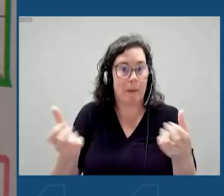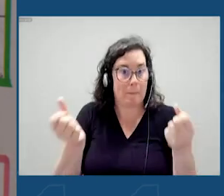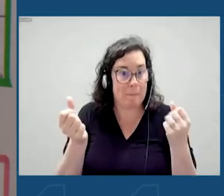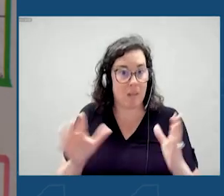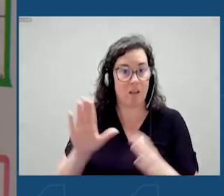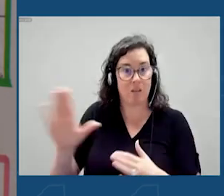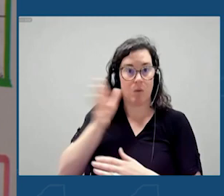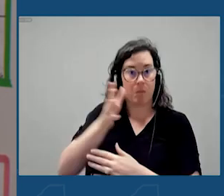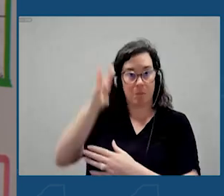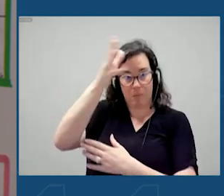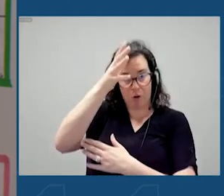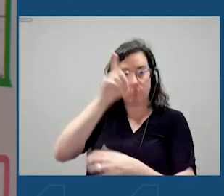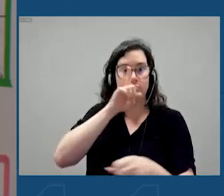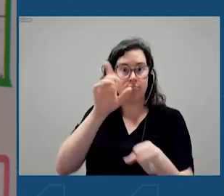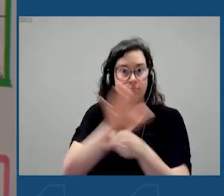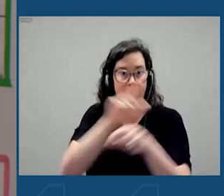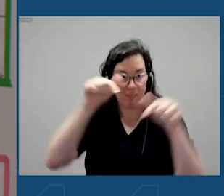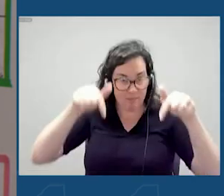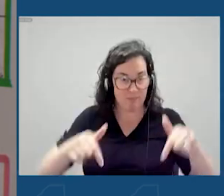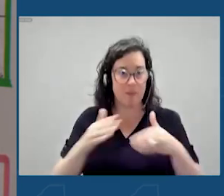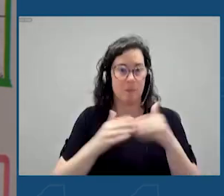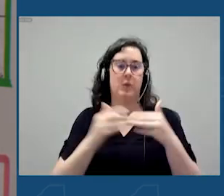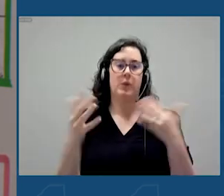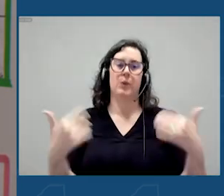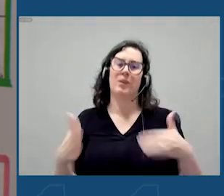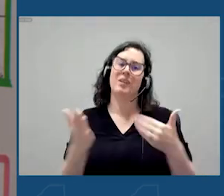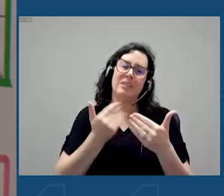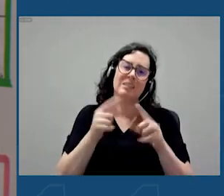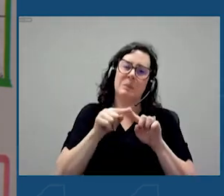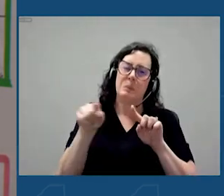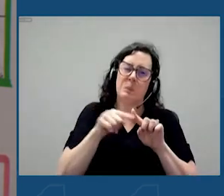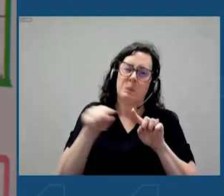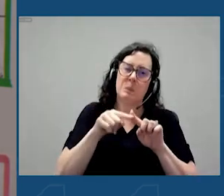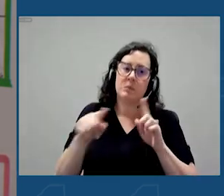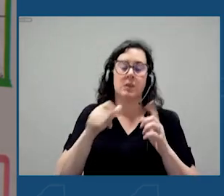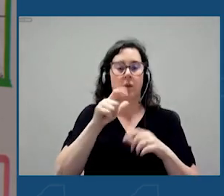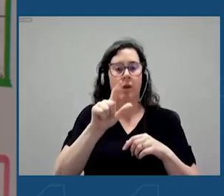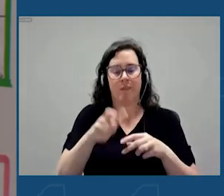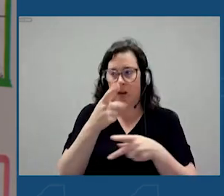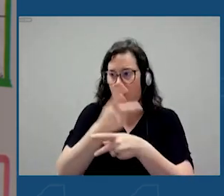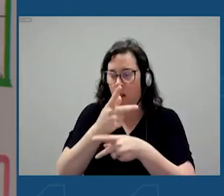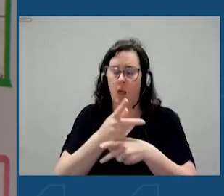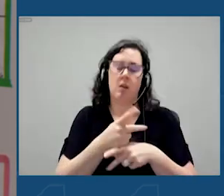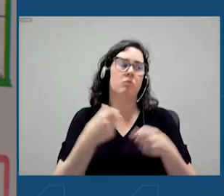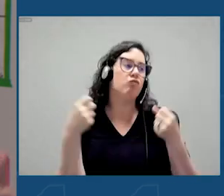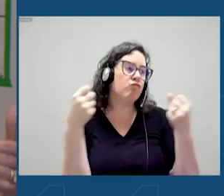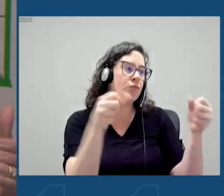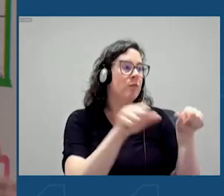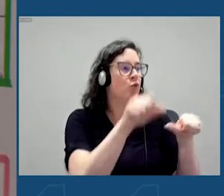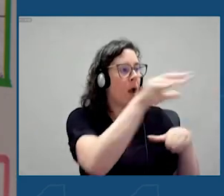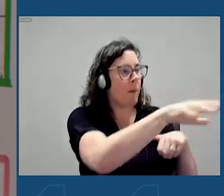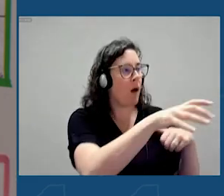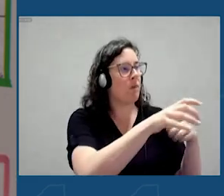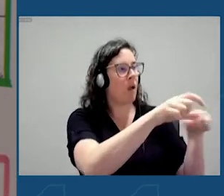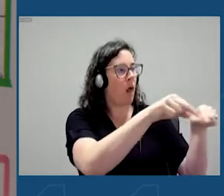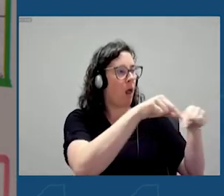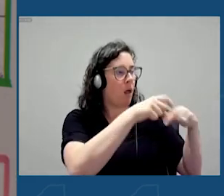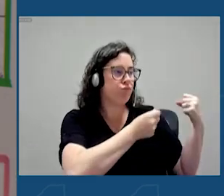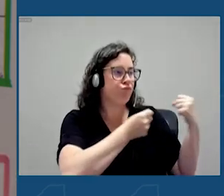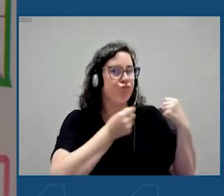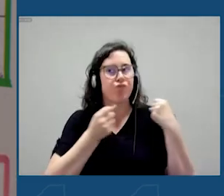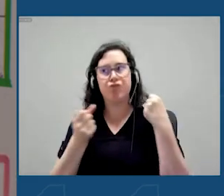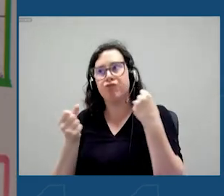enrolled right here. Think about how easy that is to not have to worry about dropping off somewhere else and backtracking and taking